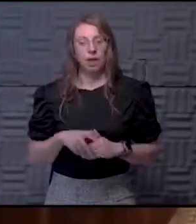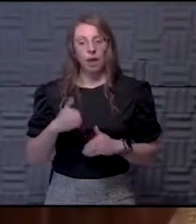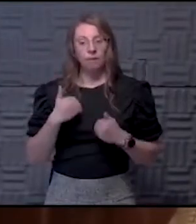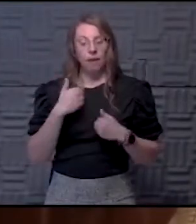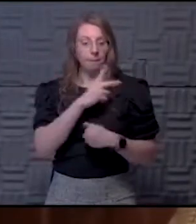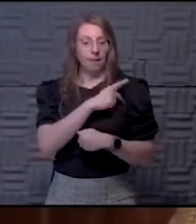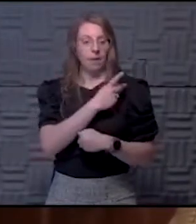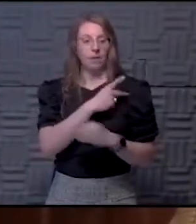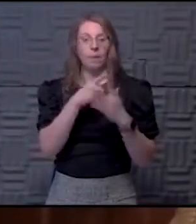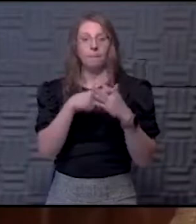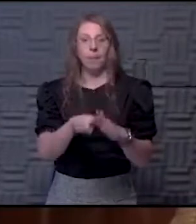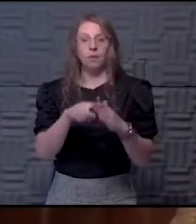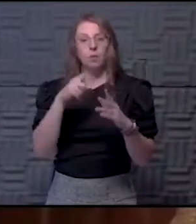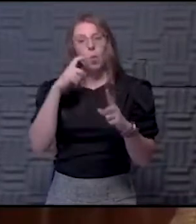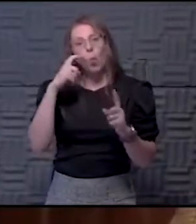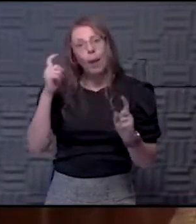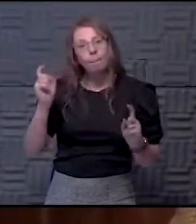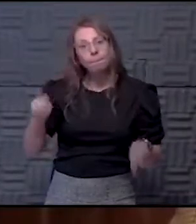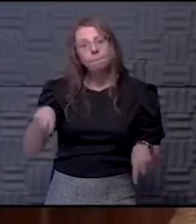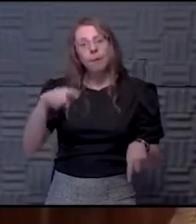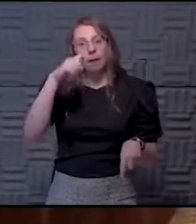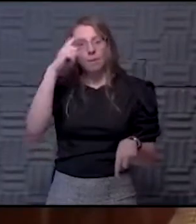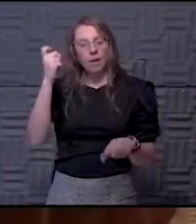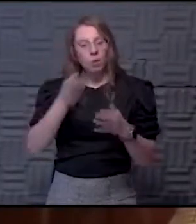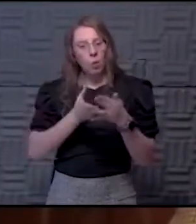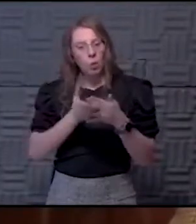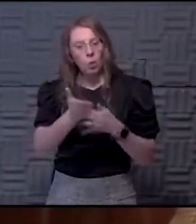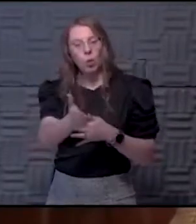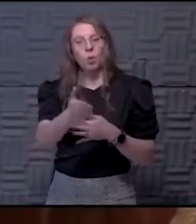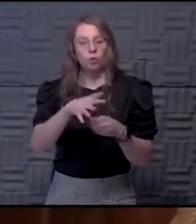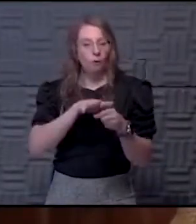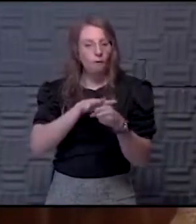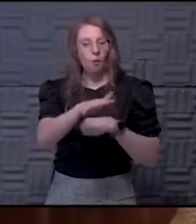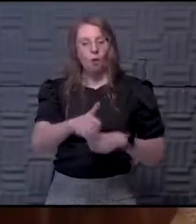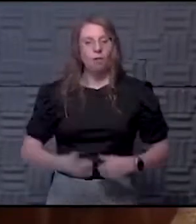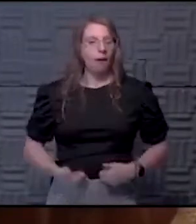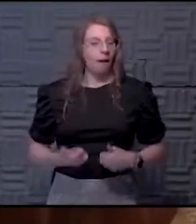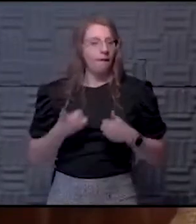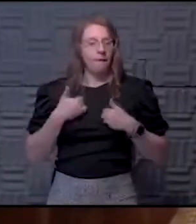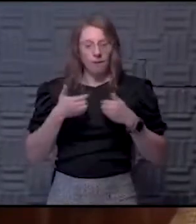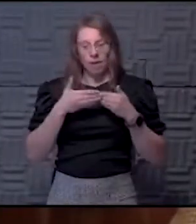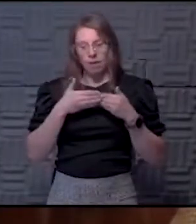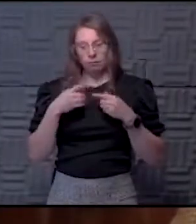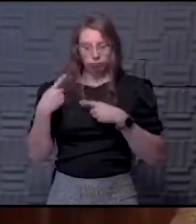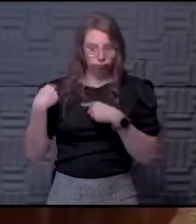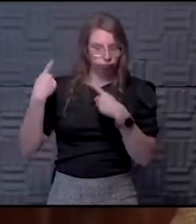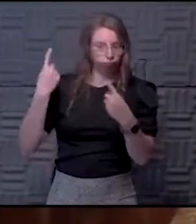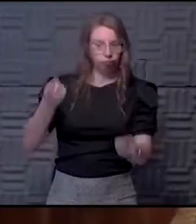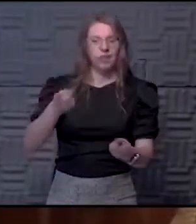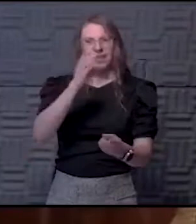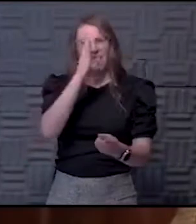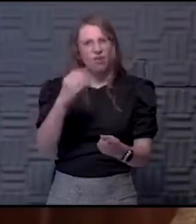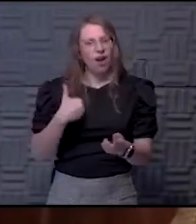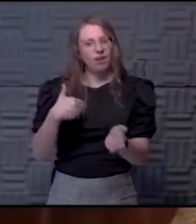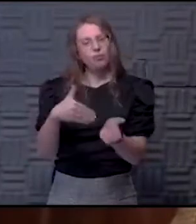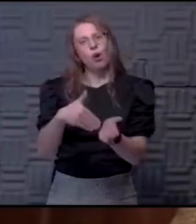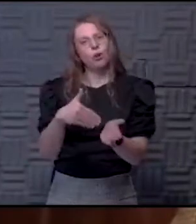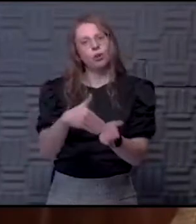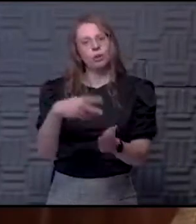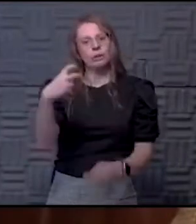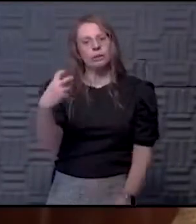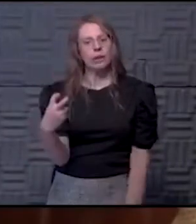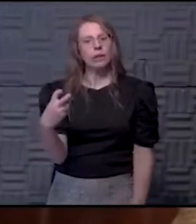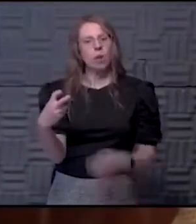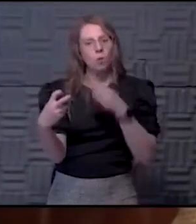patients begin to weep because throughout their entire lifetimes, they've never had a physician